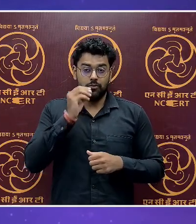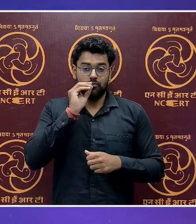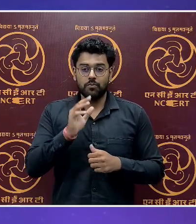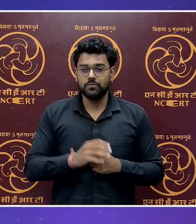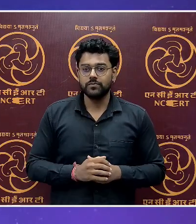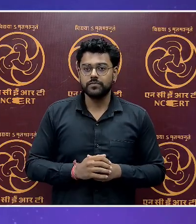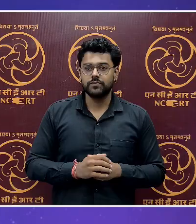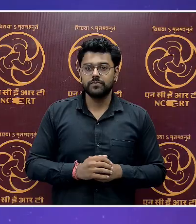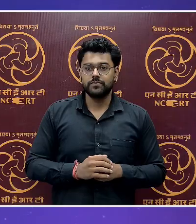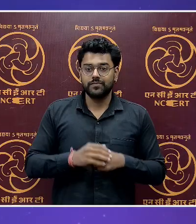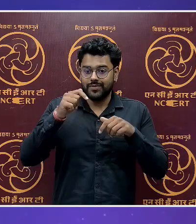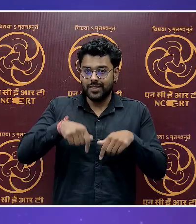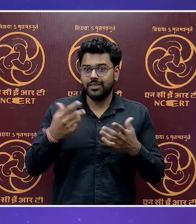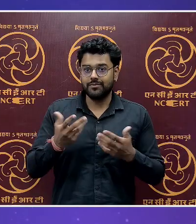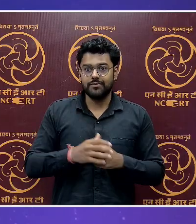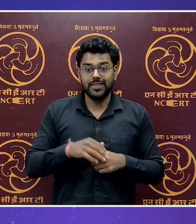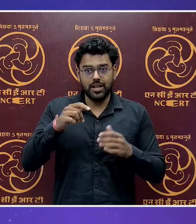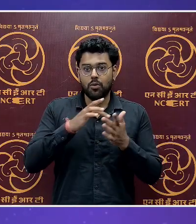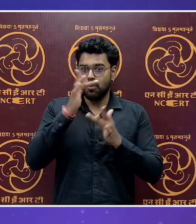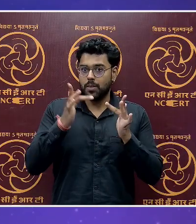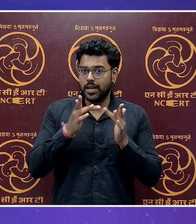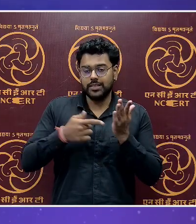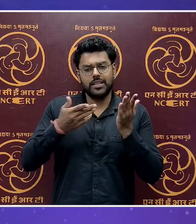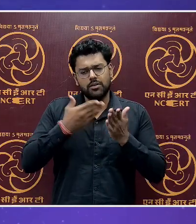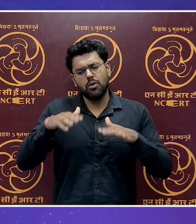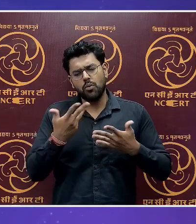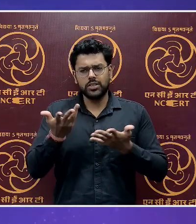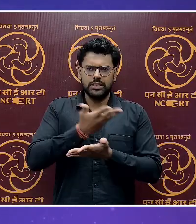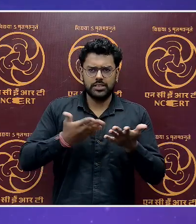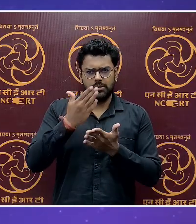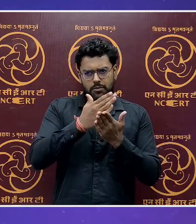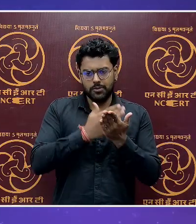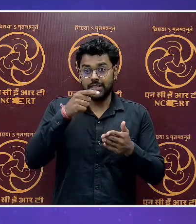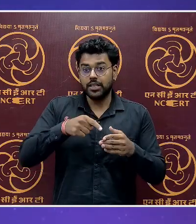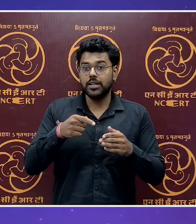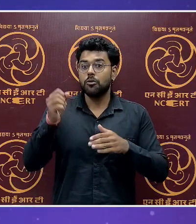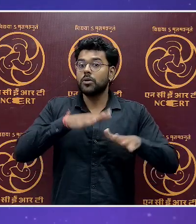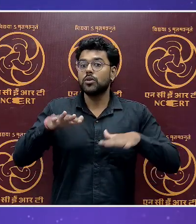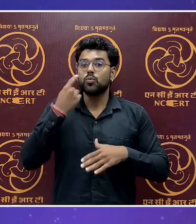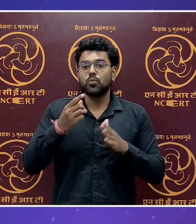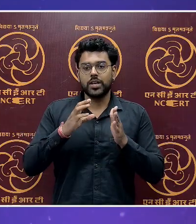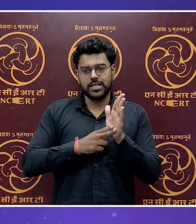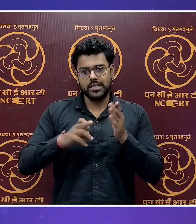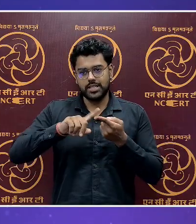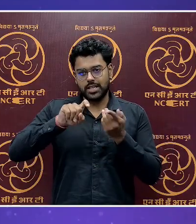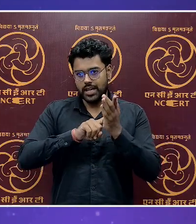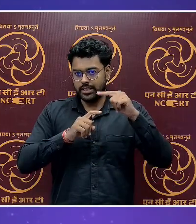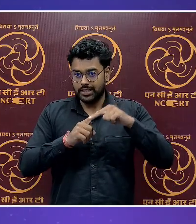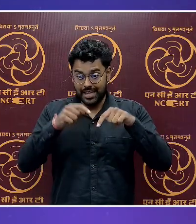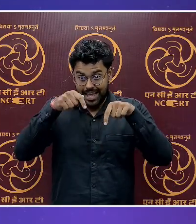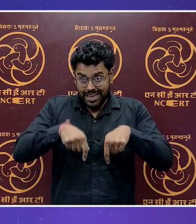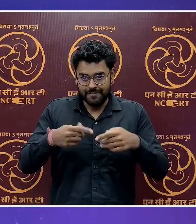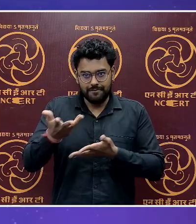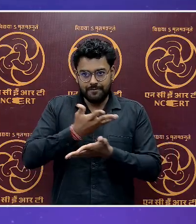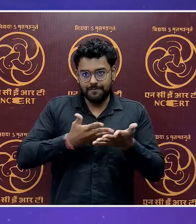that this online training program or orientation program is organized by CIET NCERT. Today we are